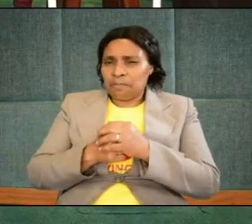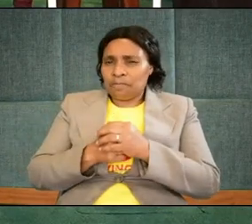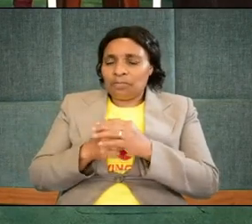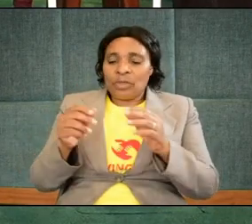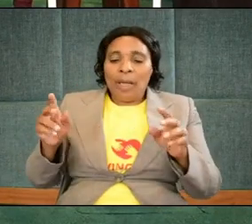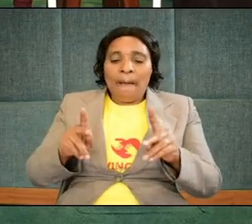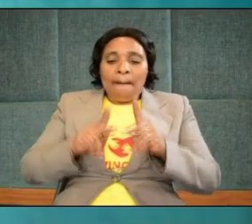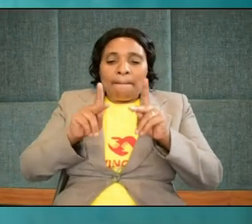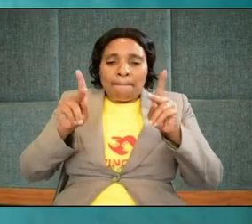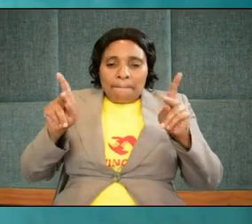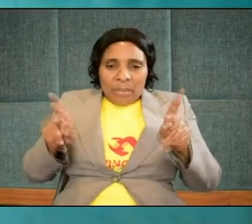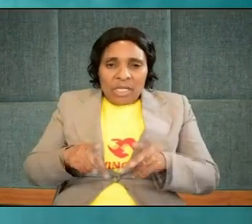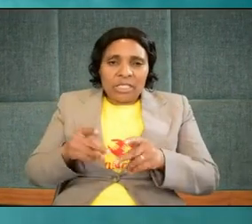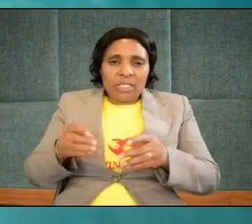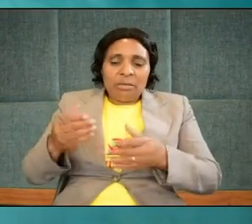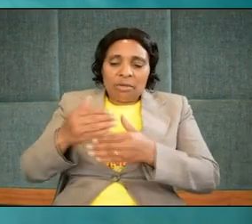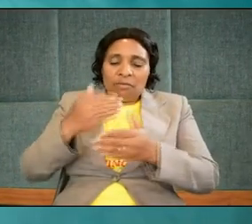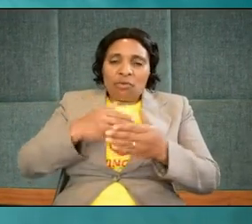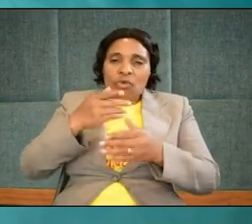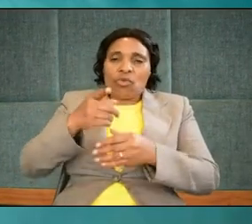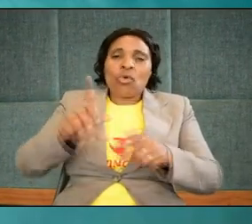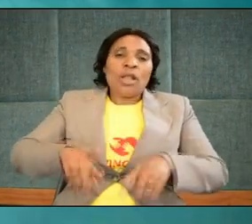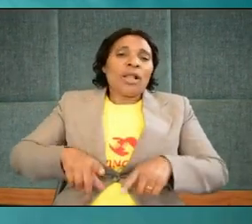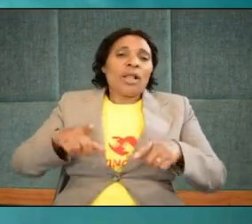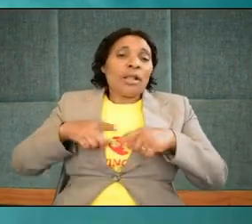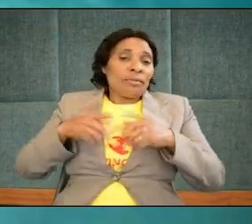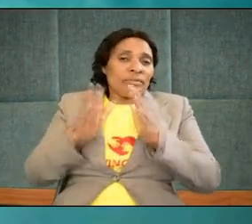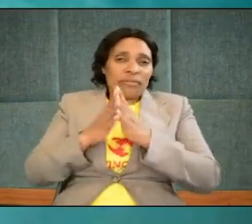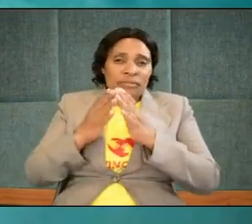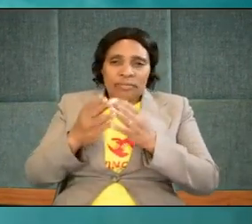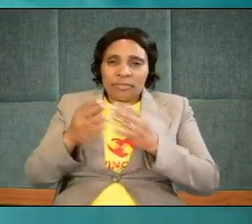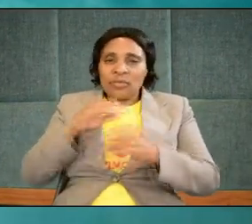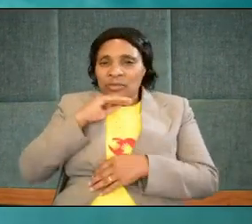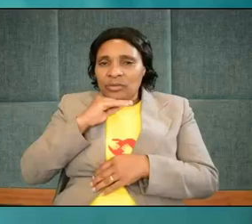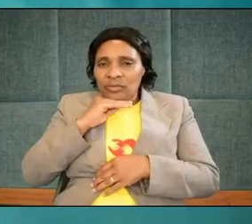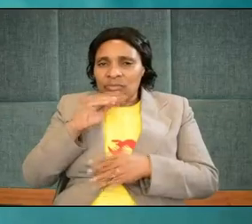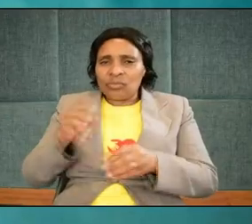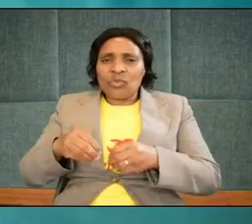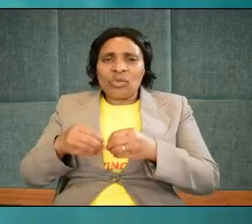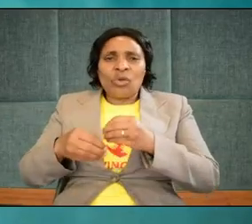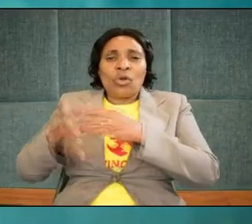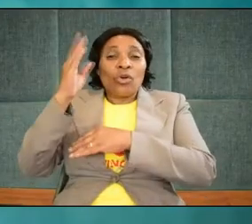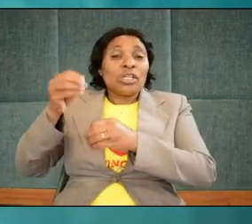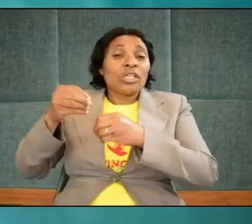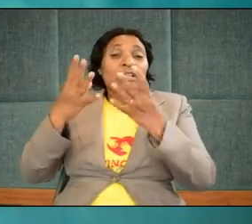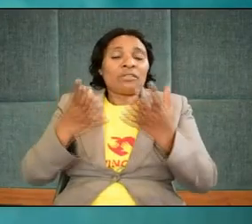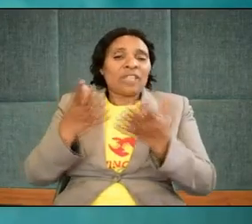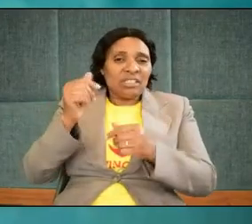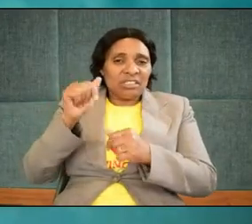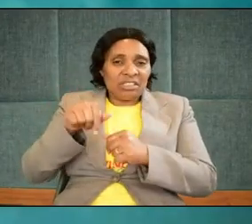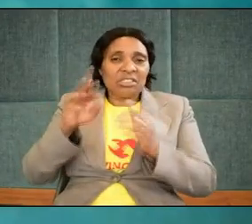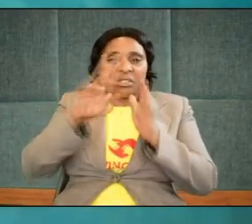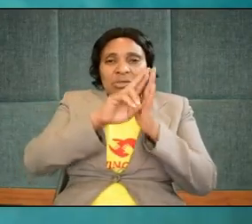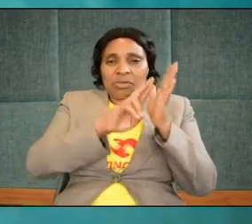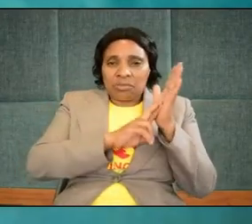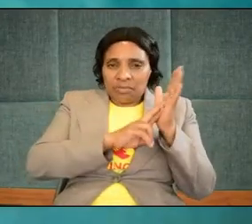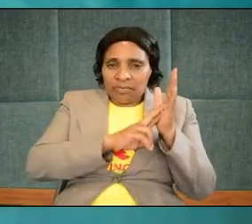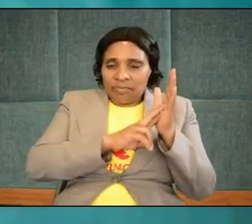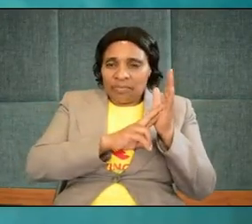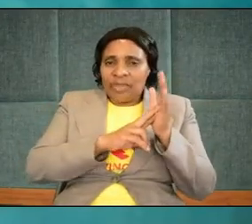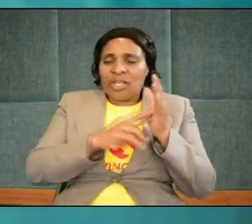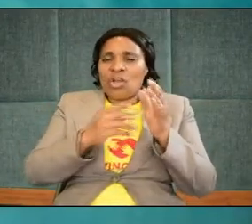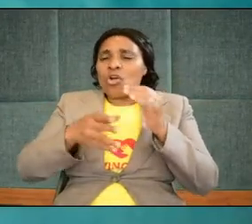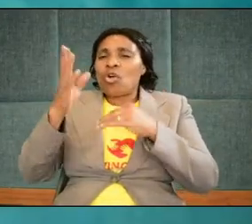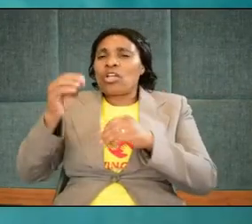place before you life and death. So what I see here is that God gives us decrees. And I'd like to start with the decrees that God